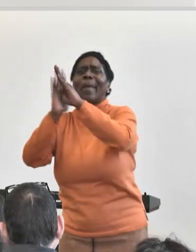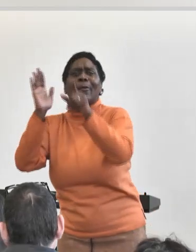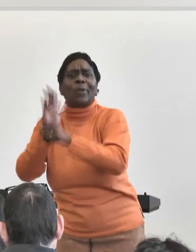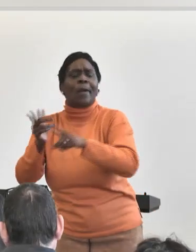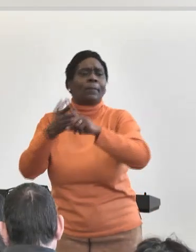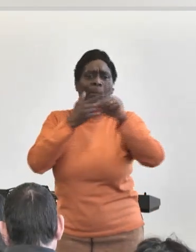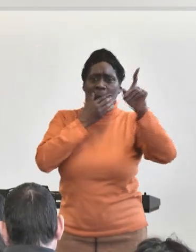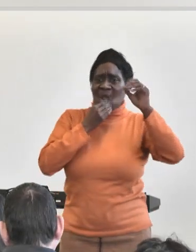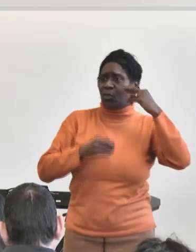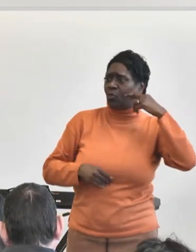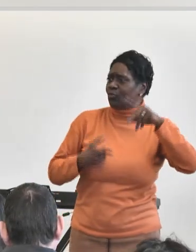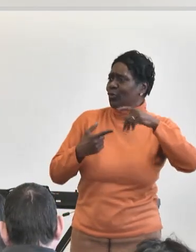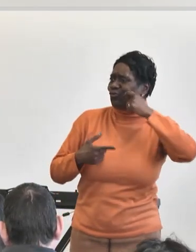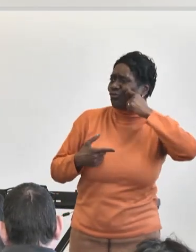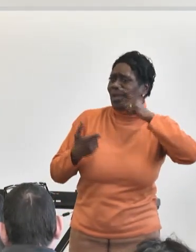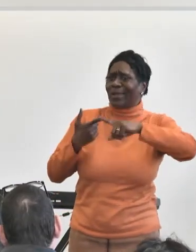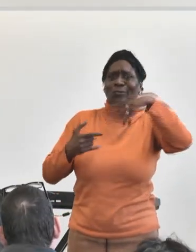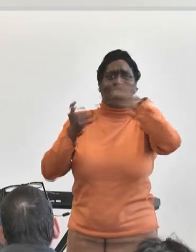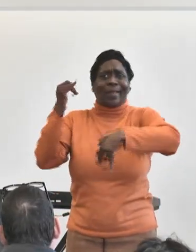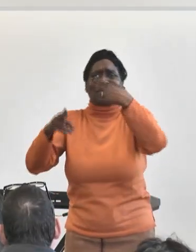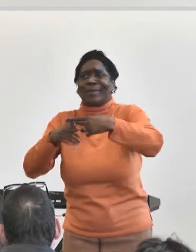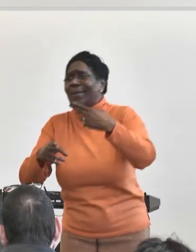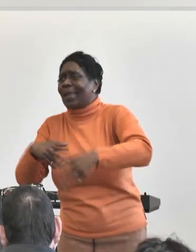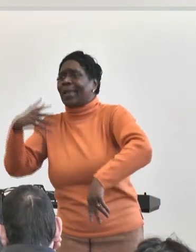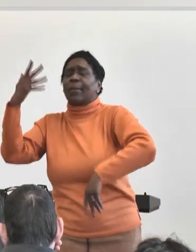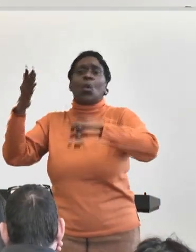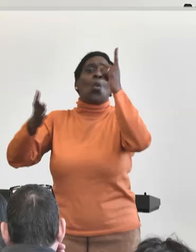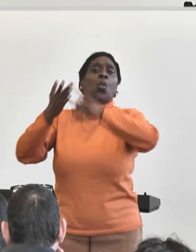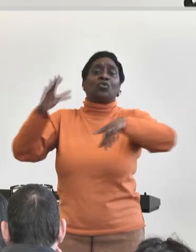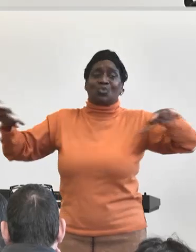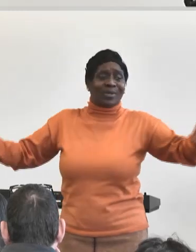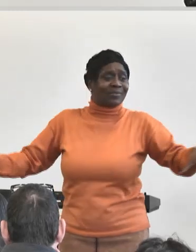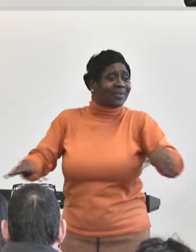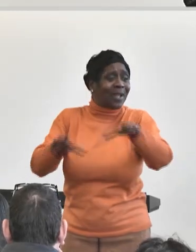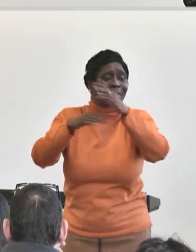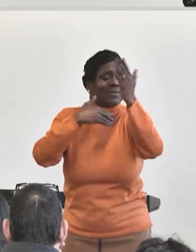regardless of our last name, regardless of what we have done,